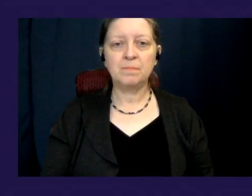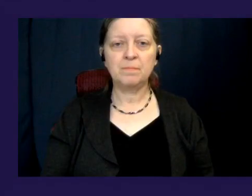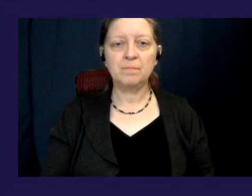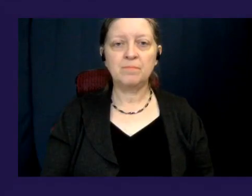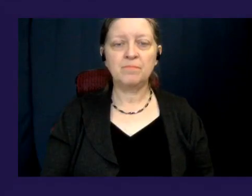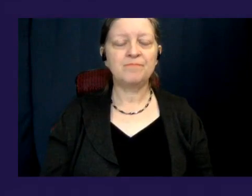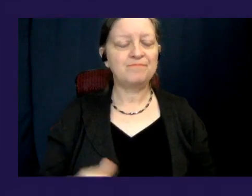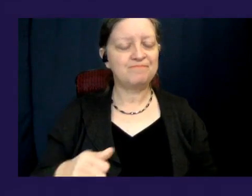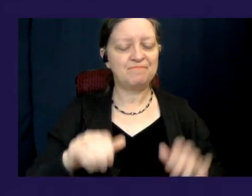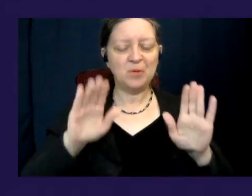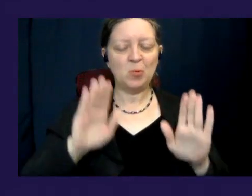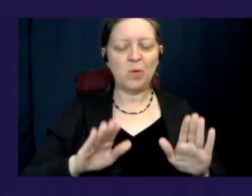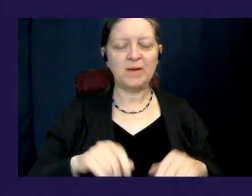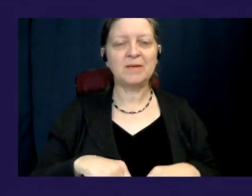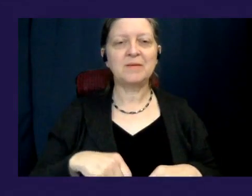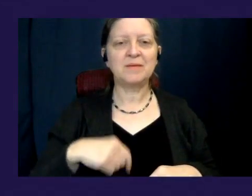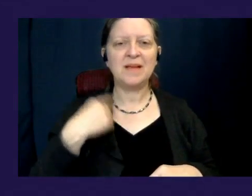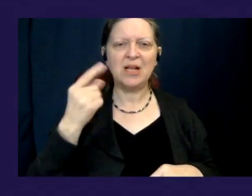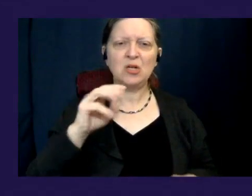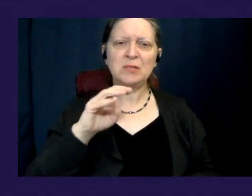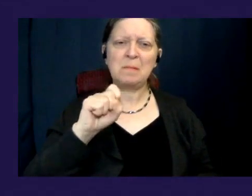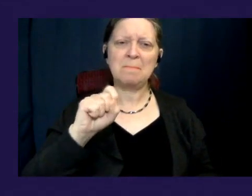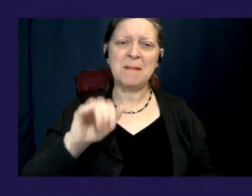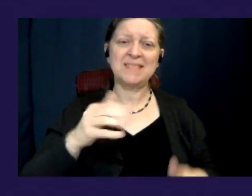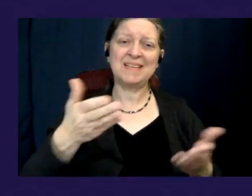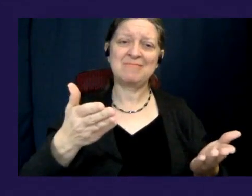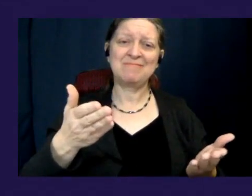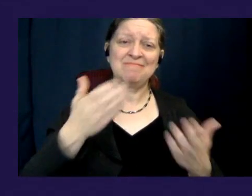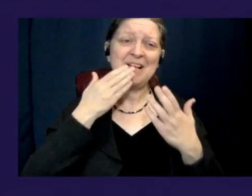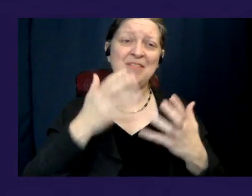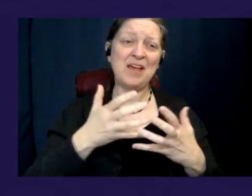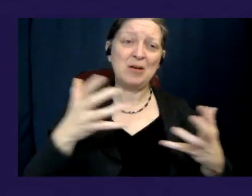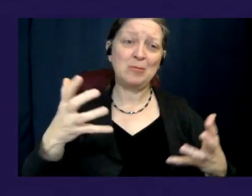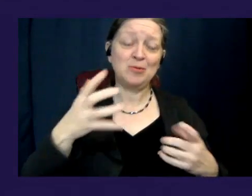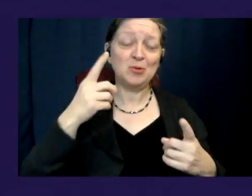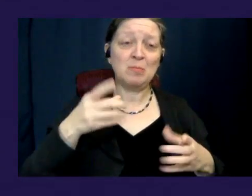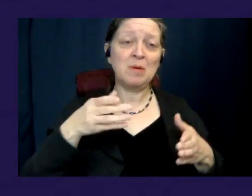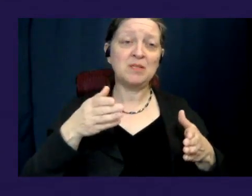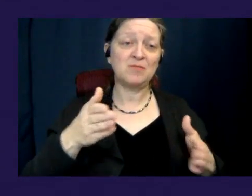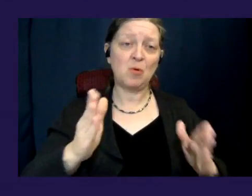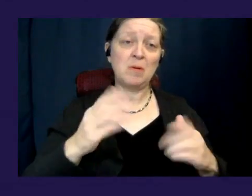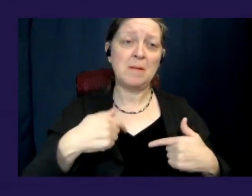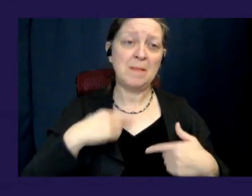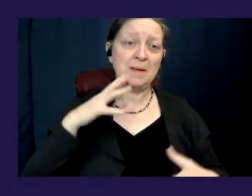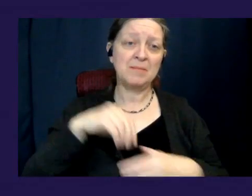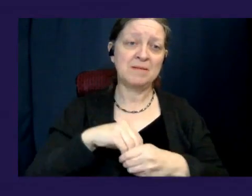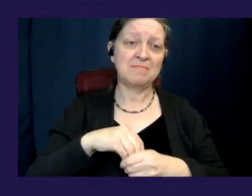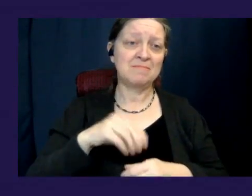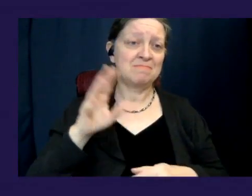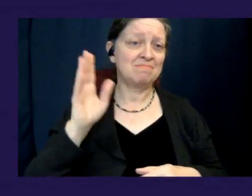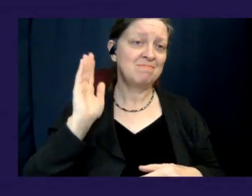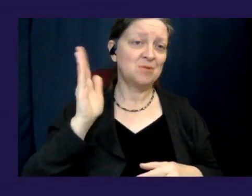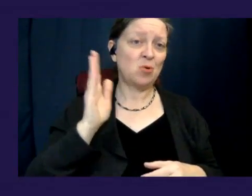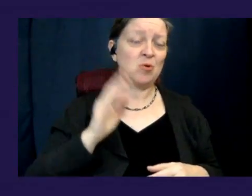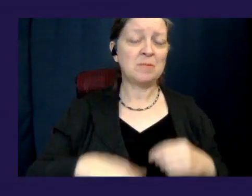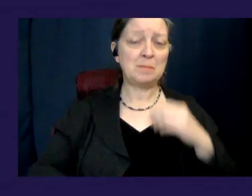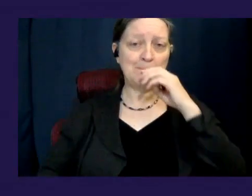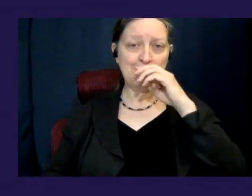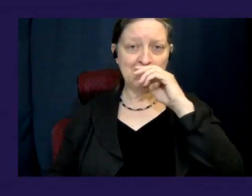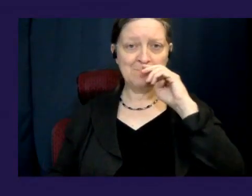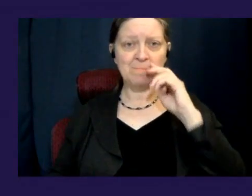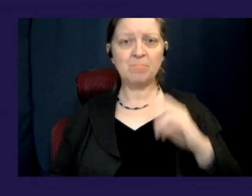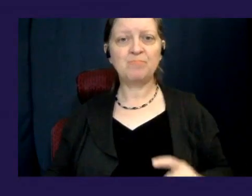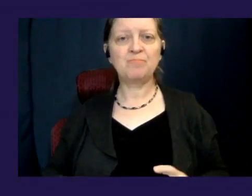Great. It looks a mess. Hi, everyone. Thank you so much for letting me talk. We set out